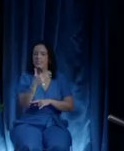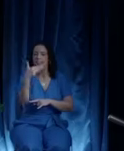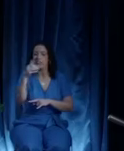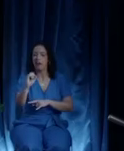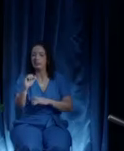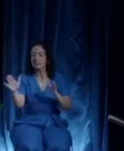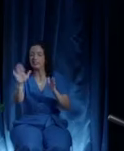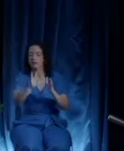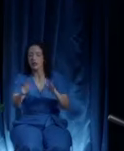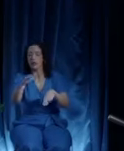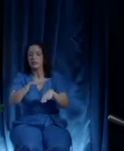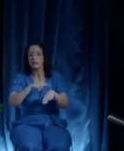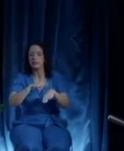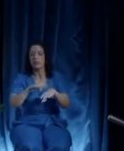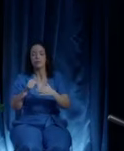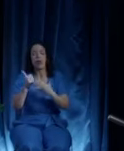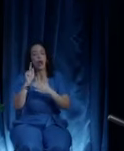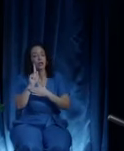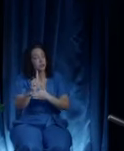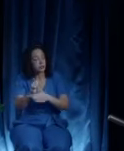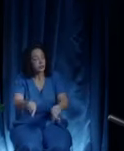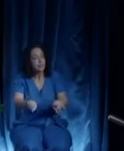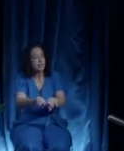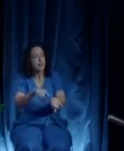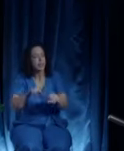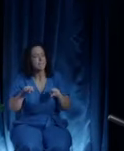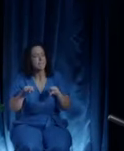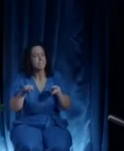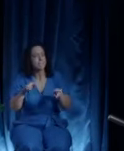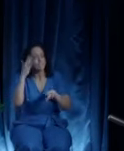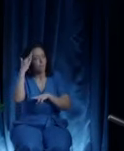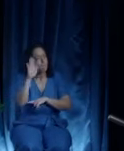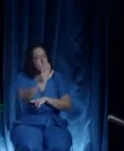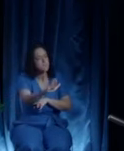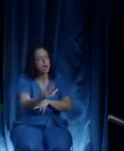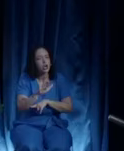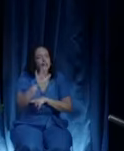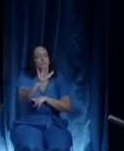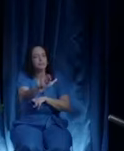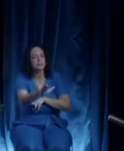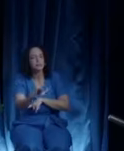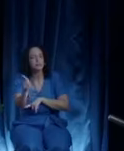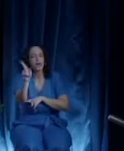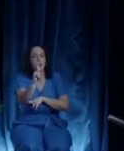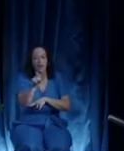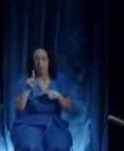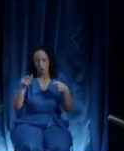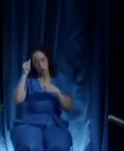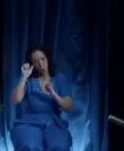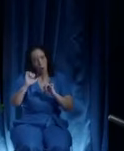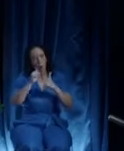be merciful to those whom he knows and who are